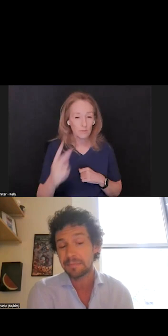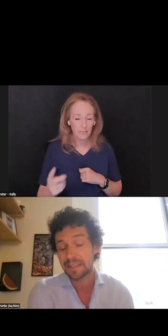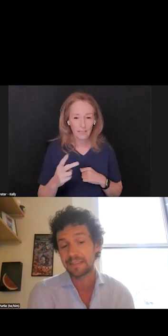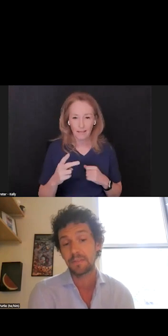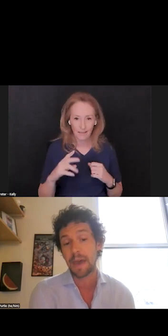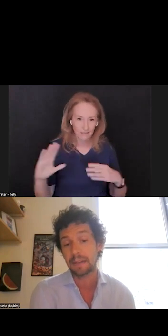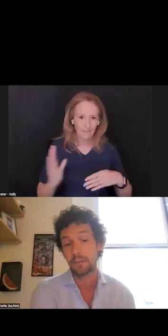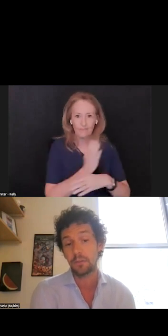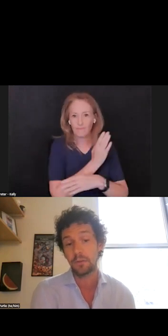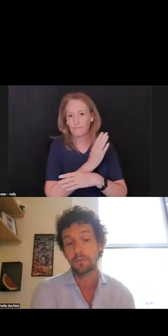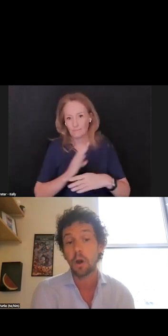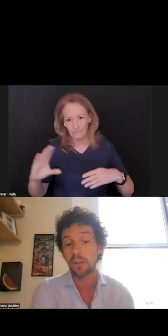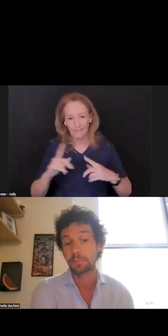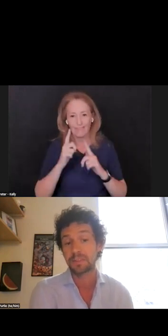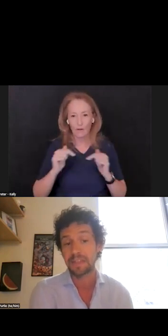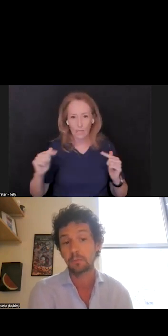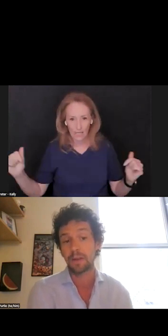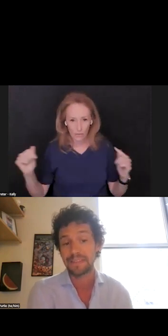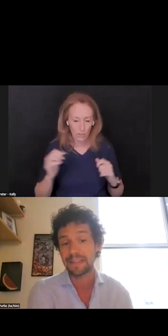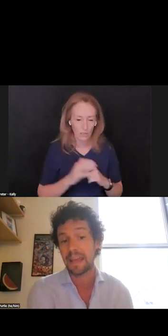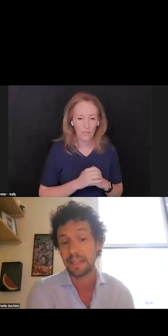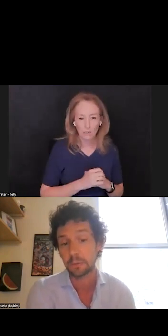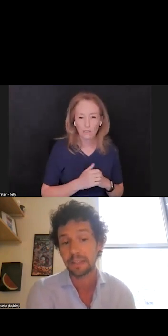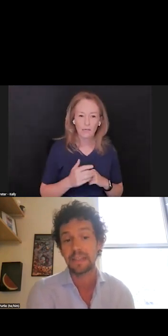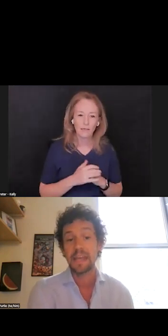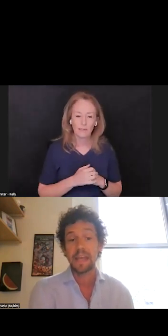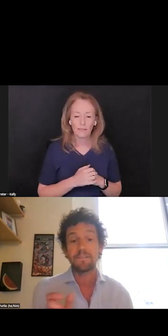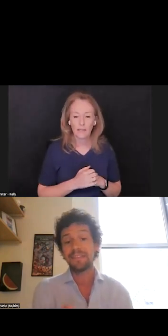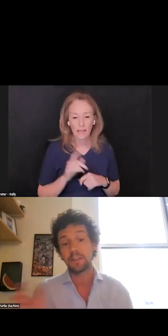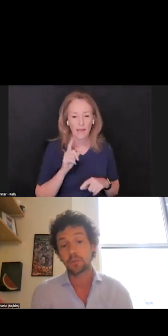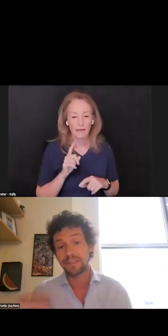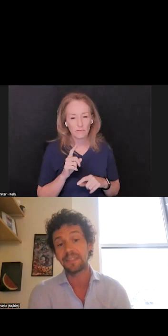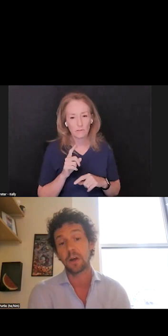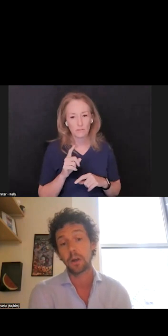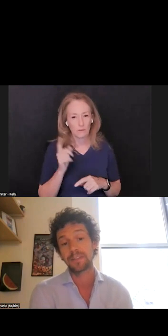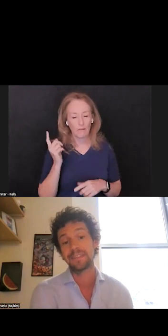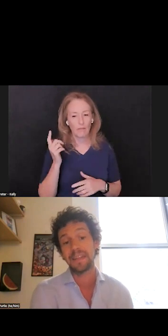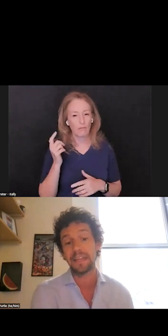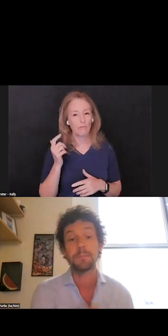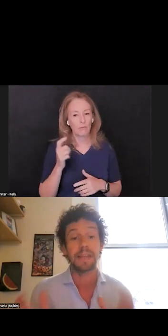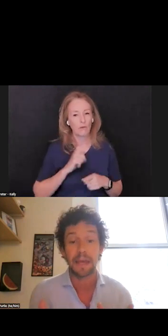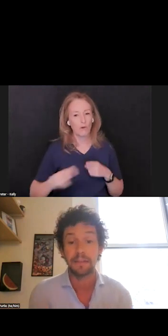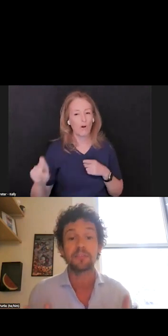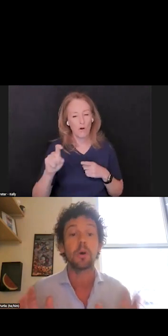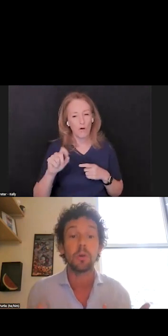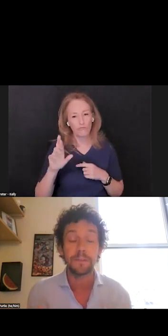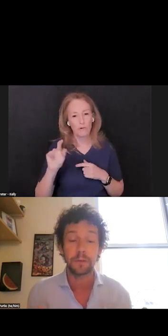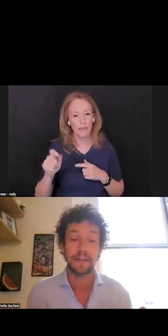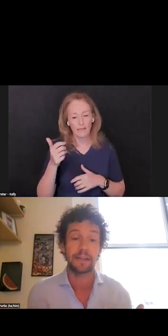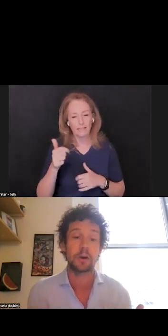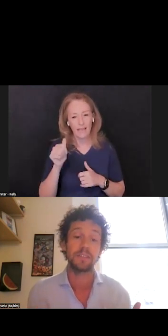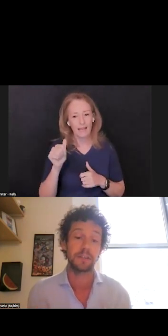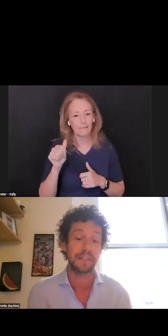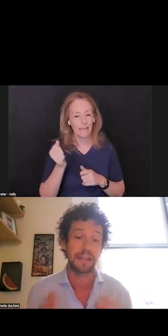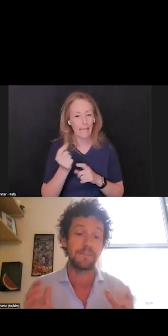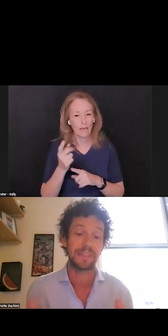getting some sense of the magnitude of cost per state resident annually if these increases are sustained. But again, these are only for